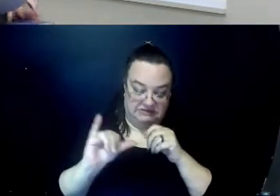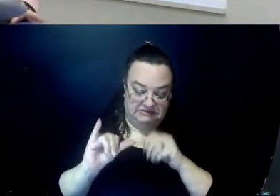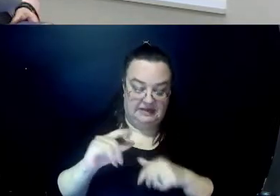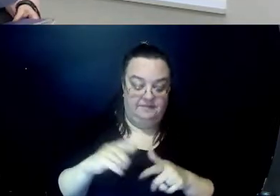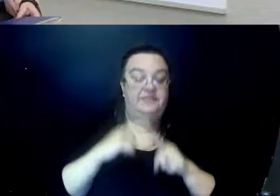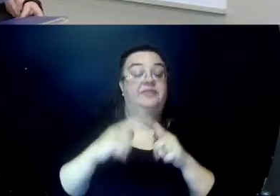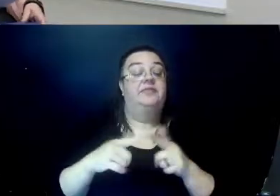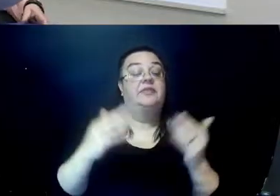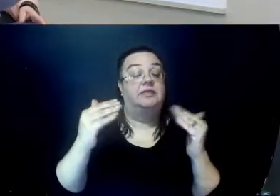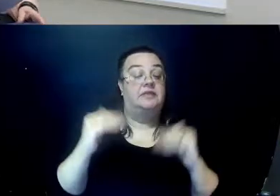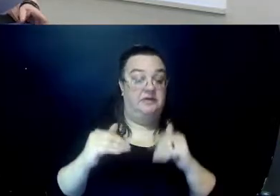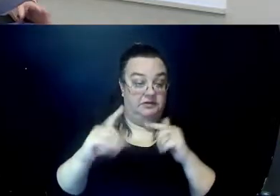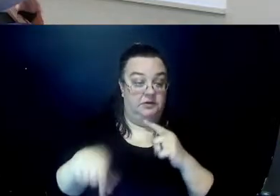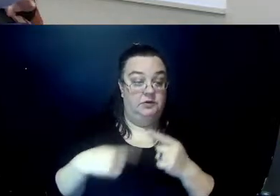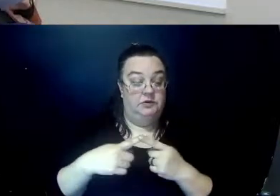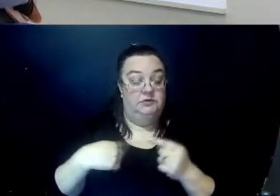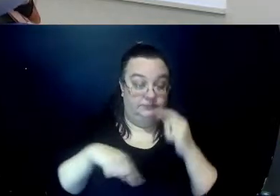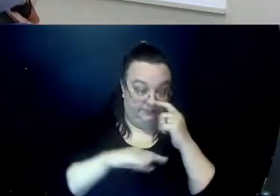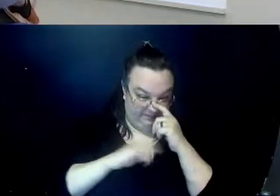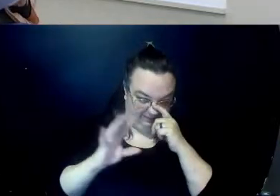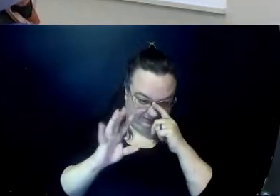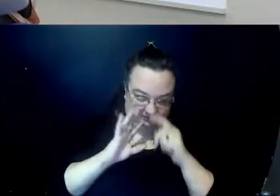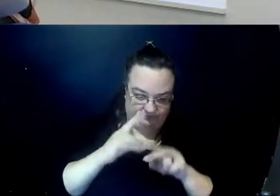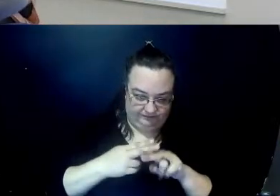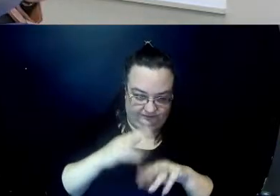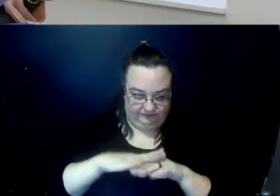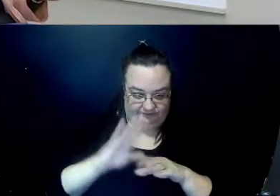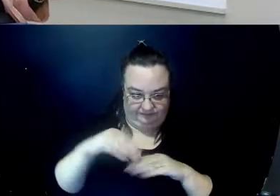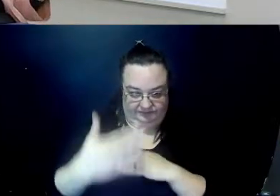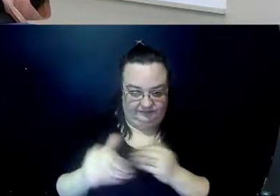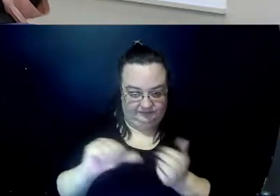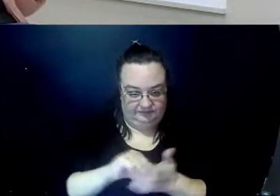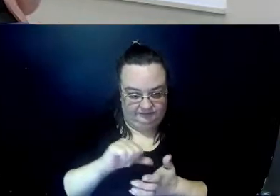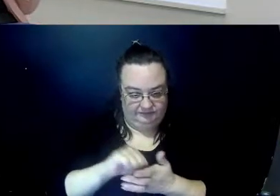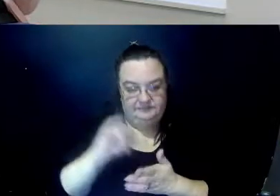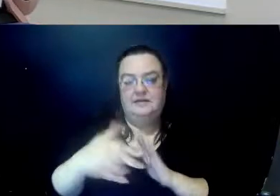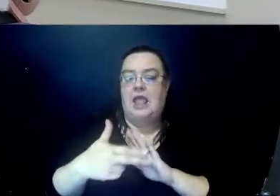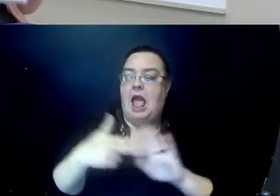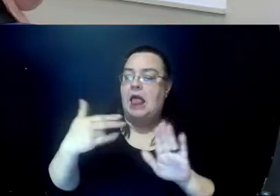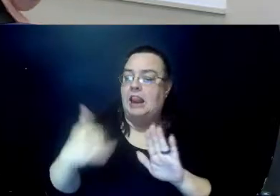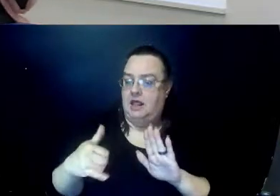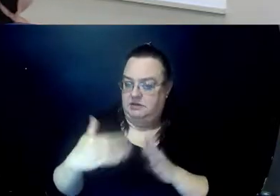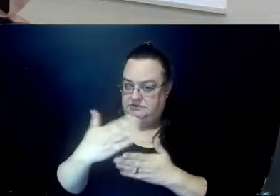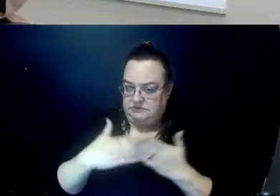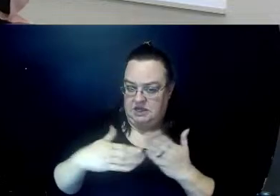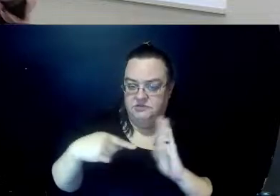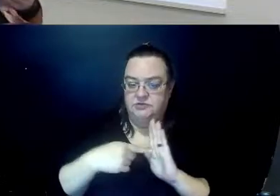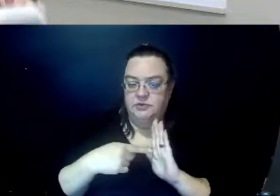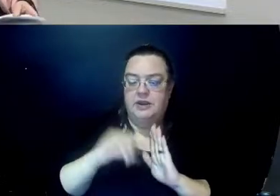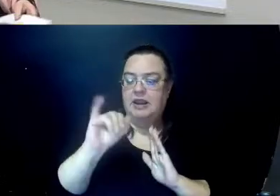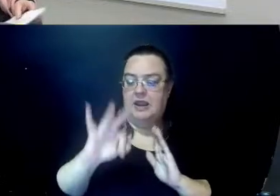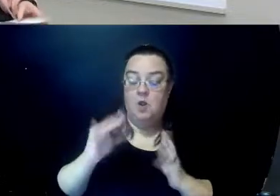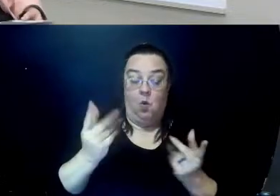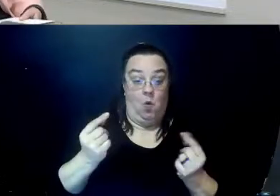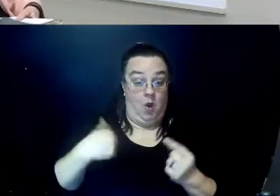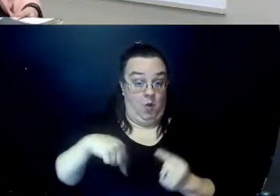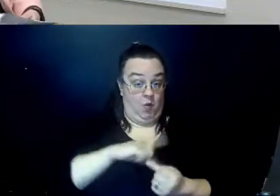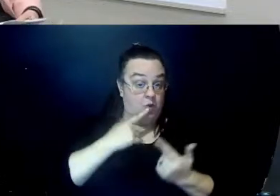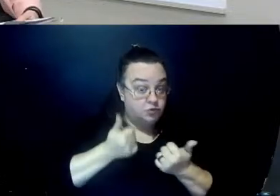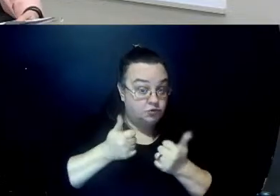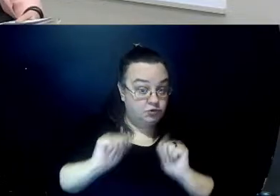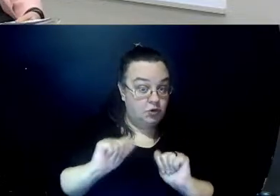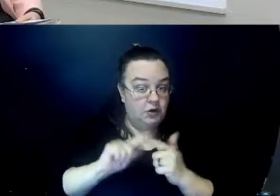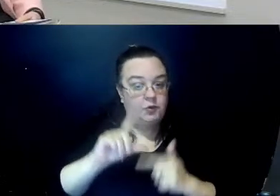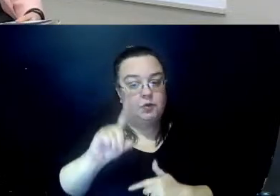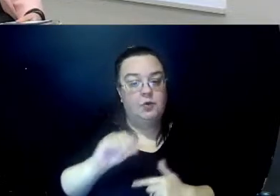Then what we're talking about on the next page, the highlighted section, if what we're trying to do